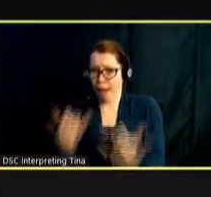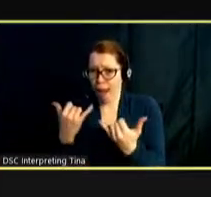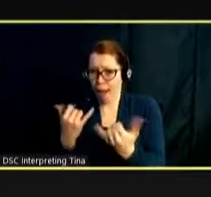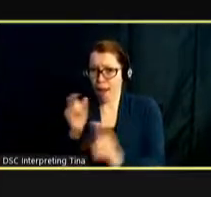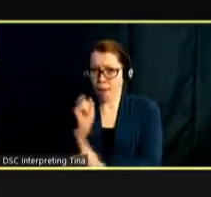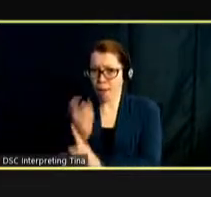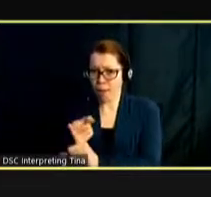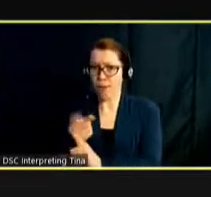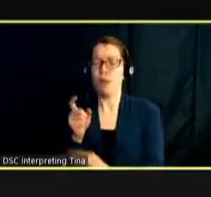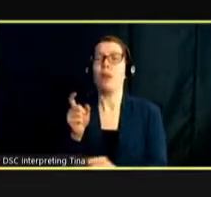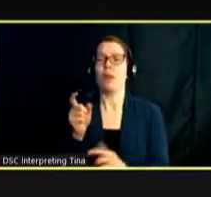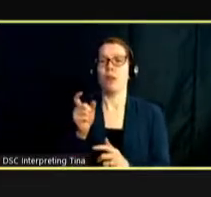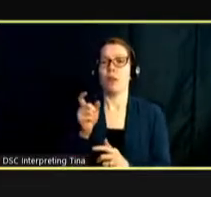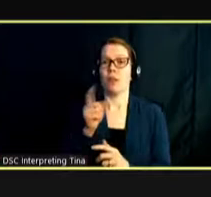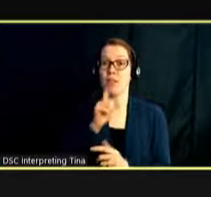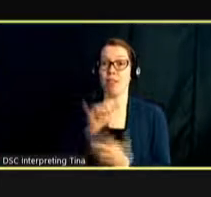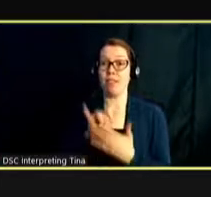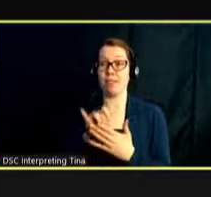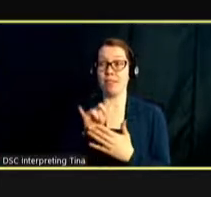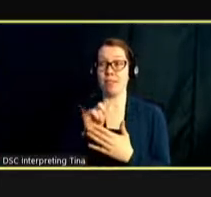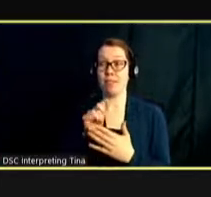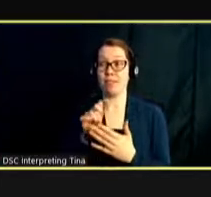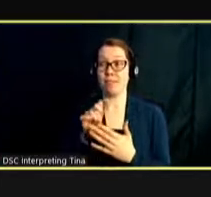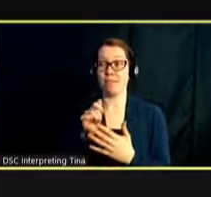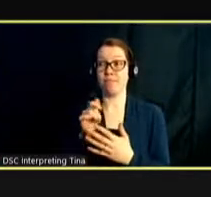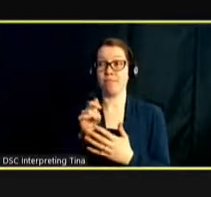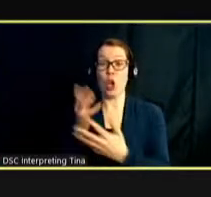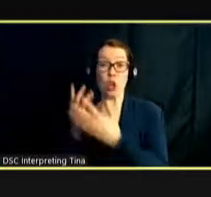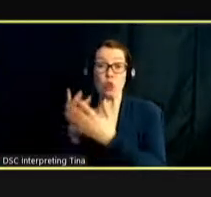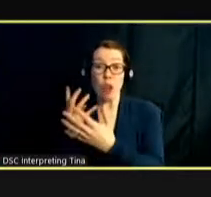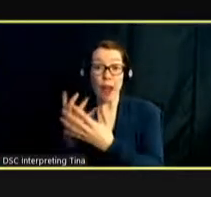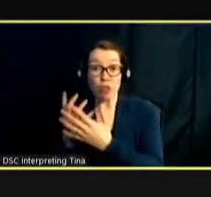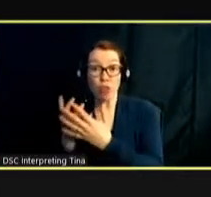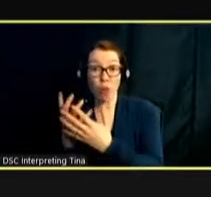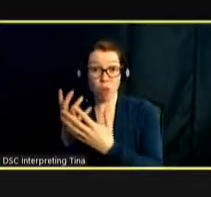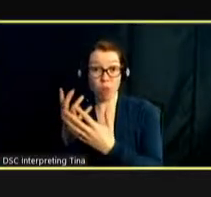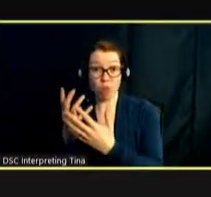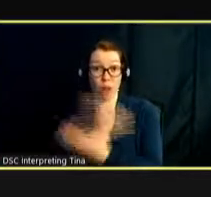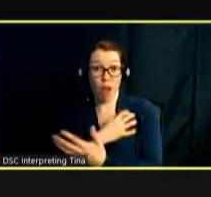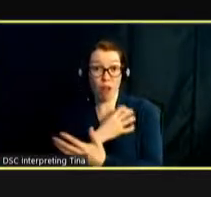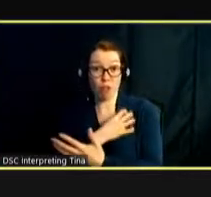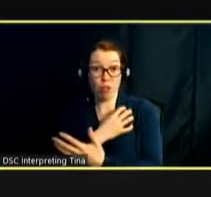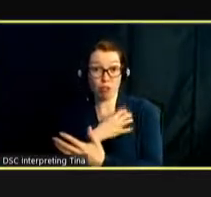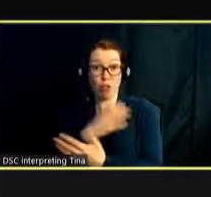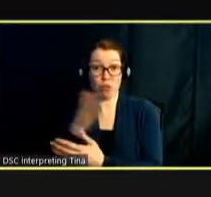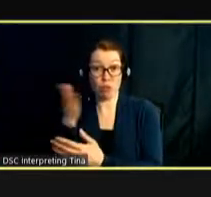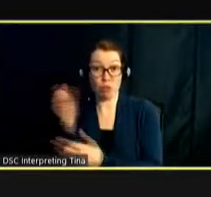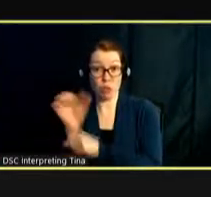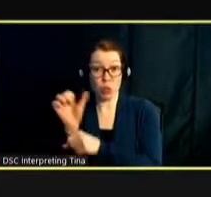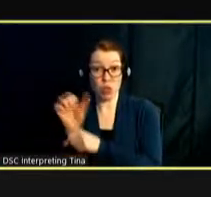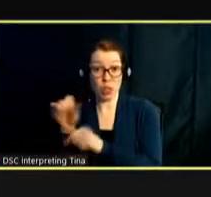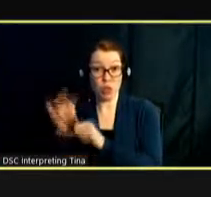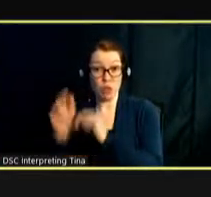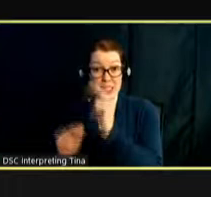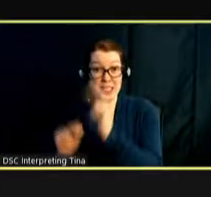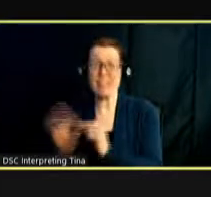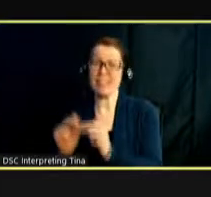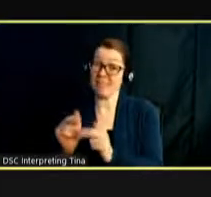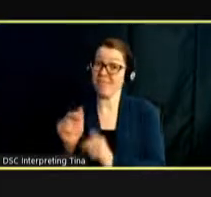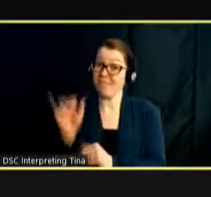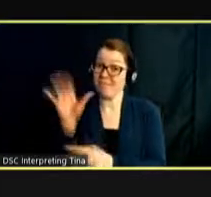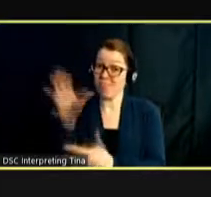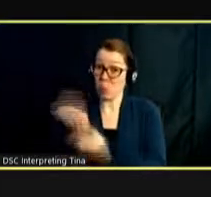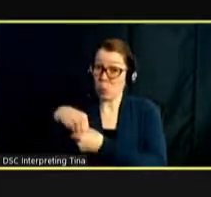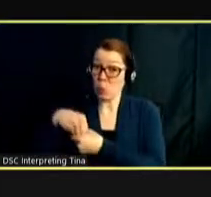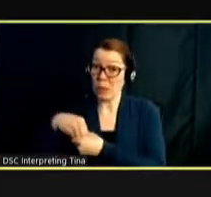That includes correctional officers. I will tell you this, we have weekly meetings with both the governor and